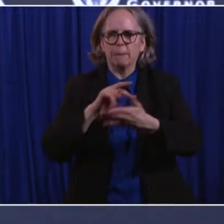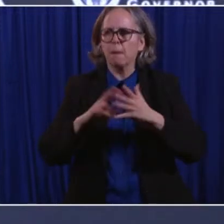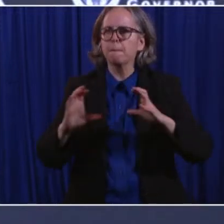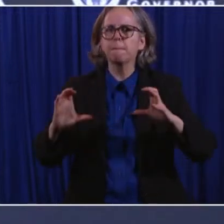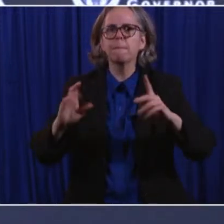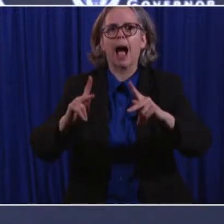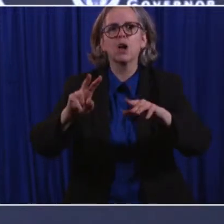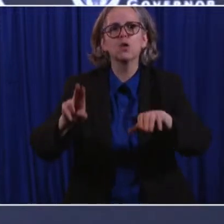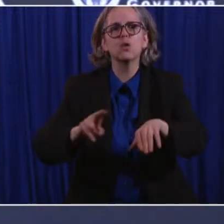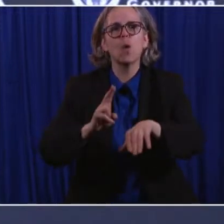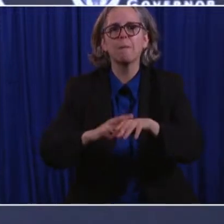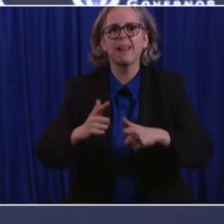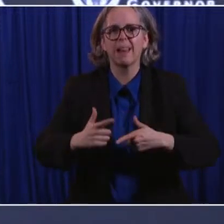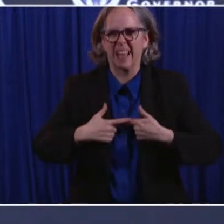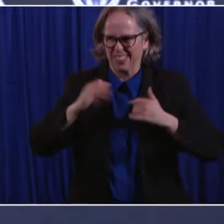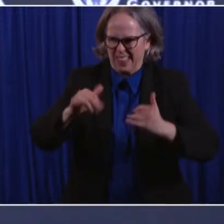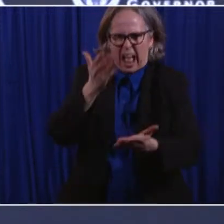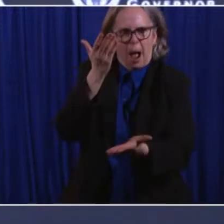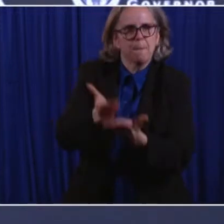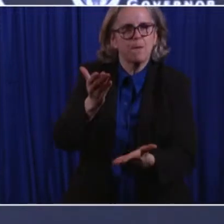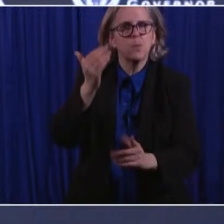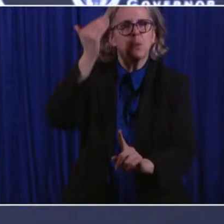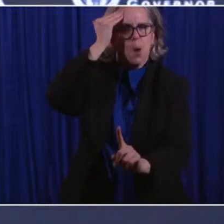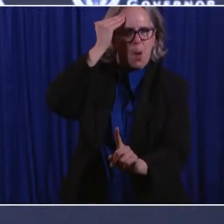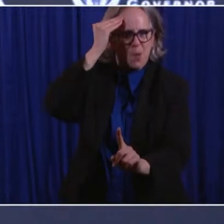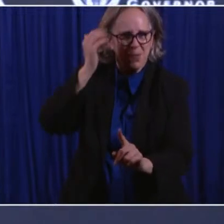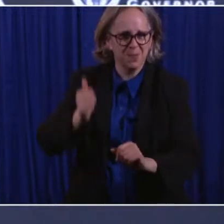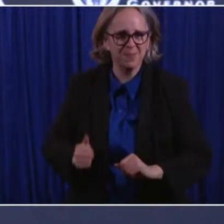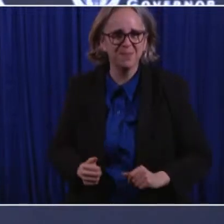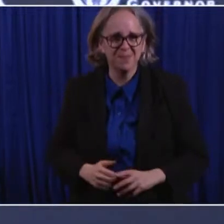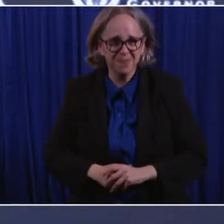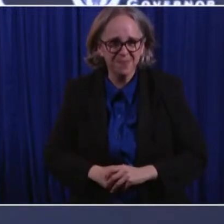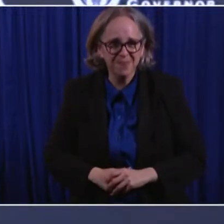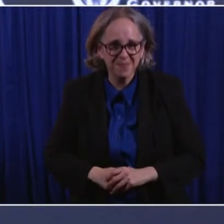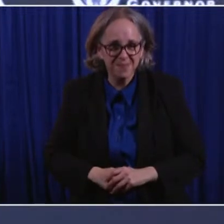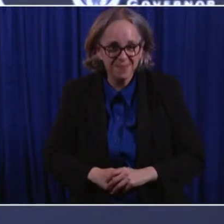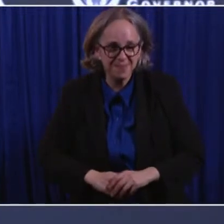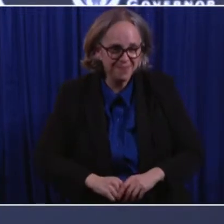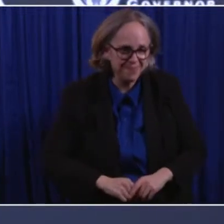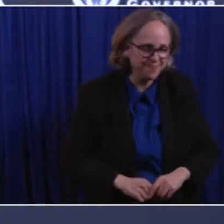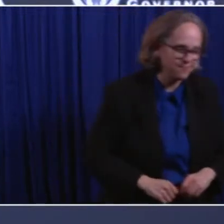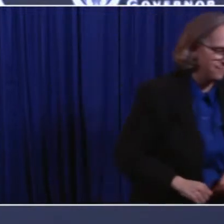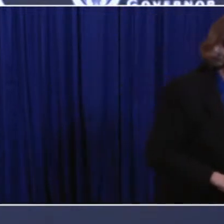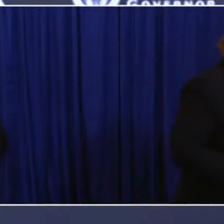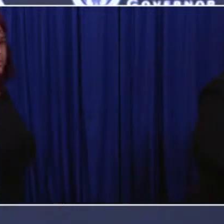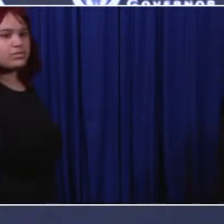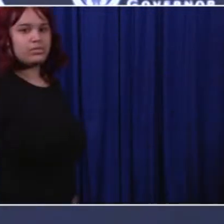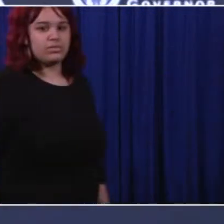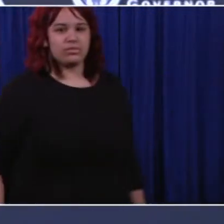Next question is from Andy Chow at Ohio Public Radio and Television. Andy. Hey, Governor.